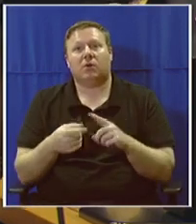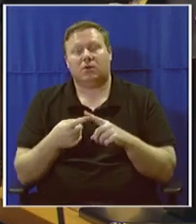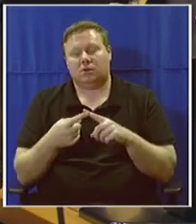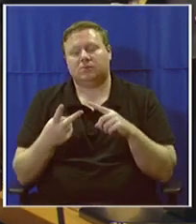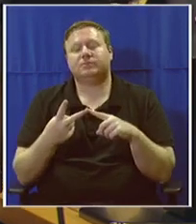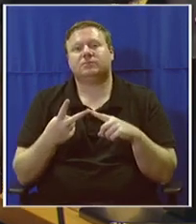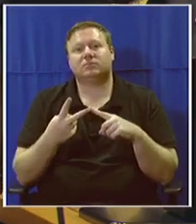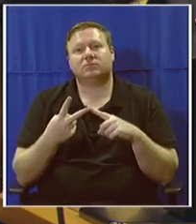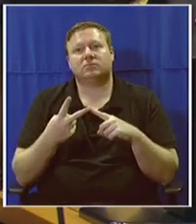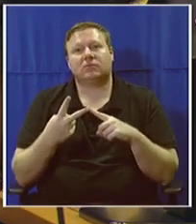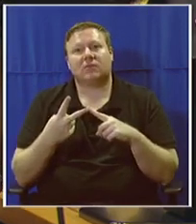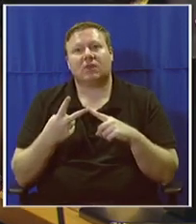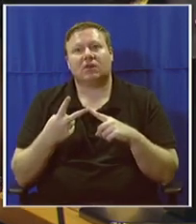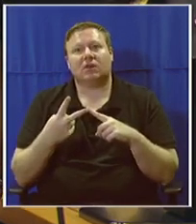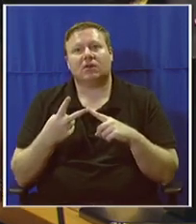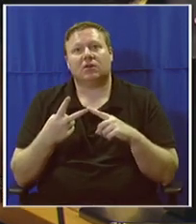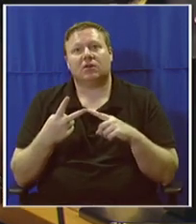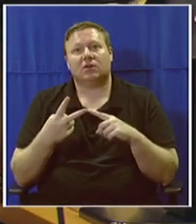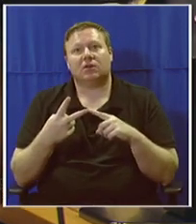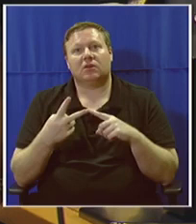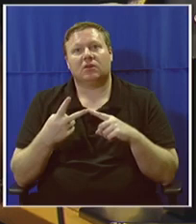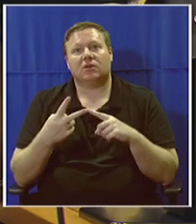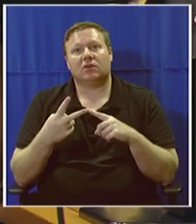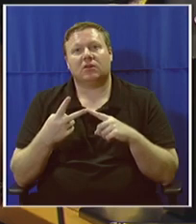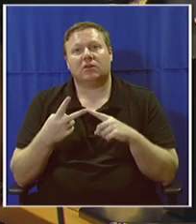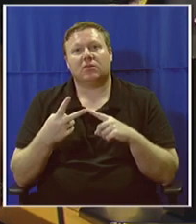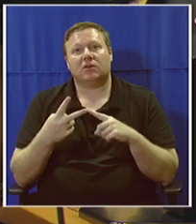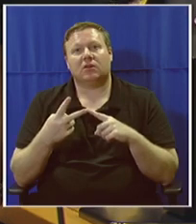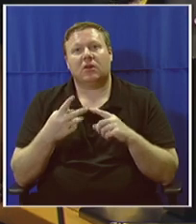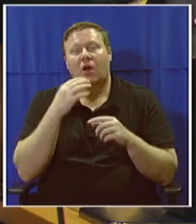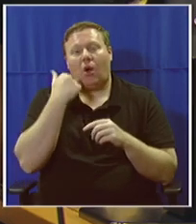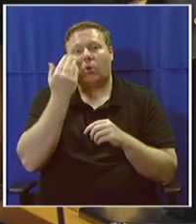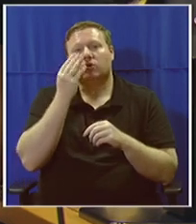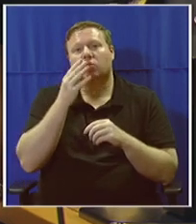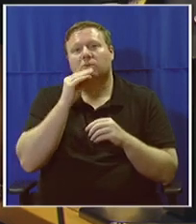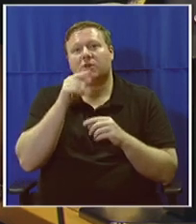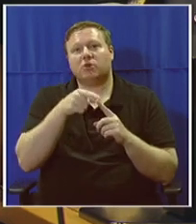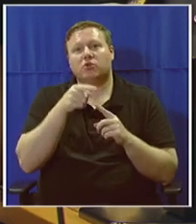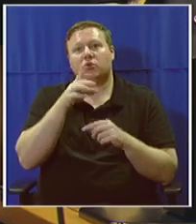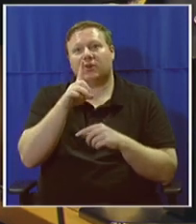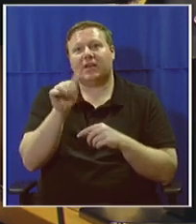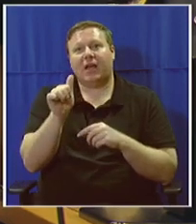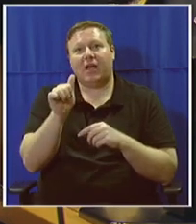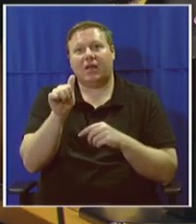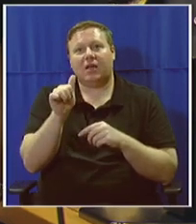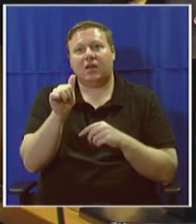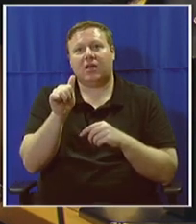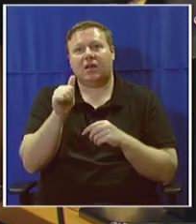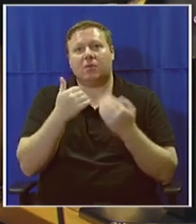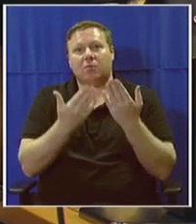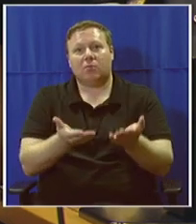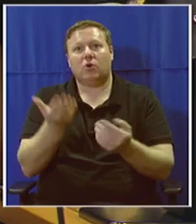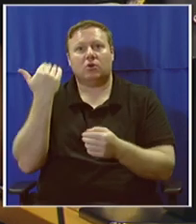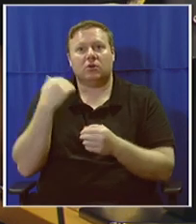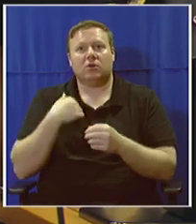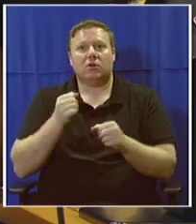Honourable House Chairperson, I want to speak to the DA's motion, the previous motion. We